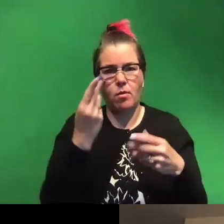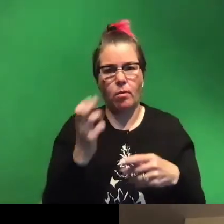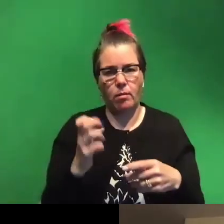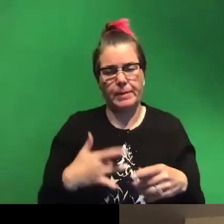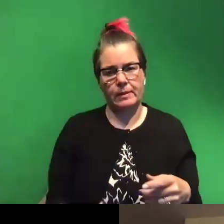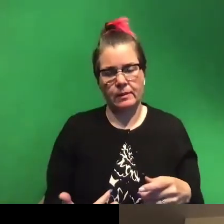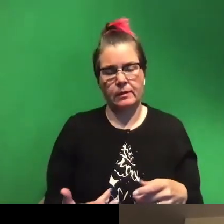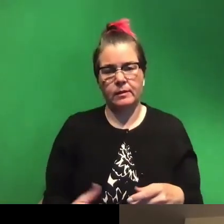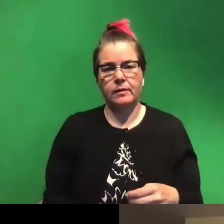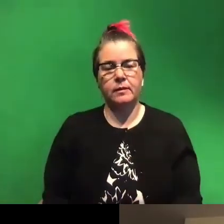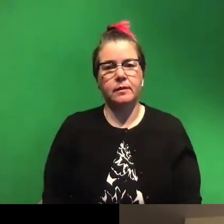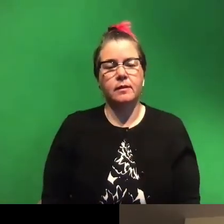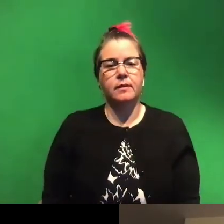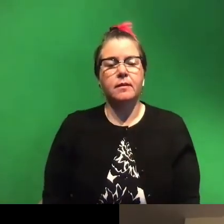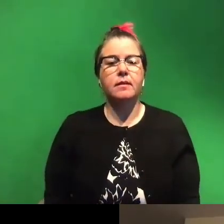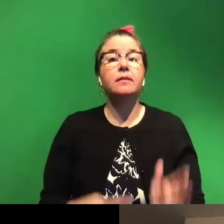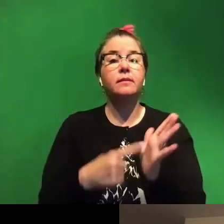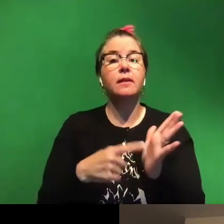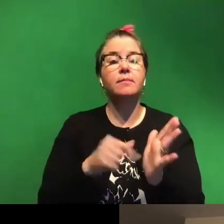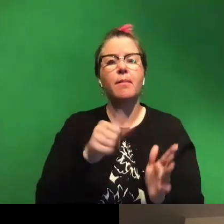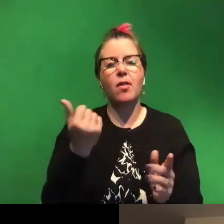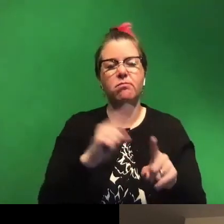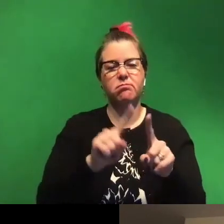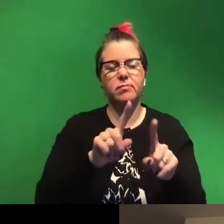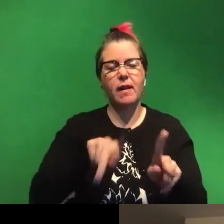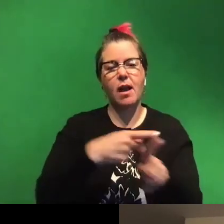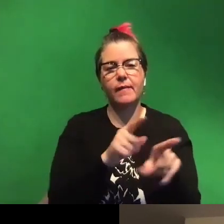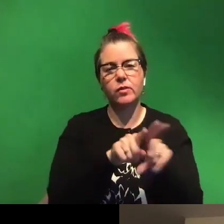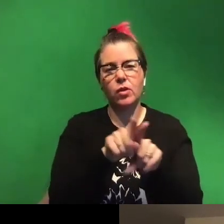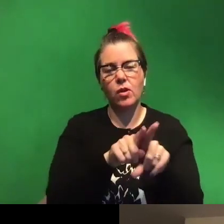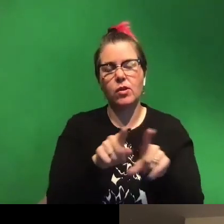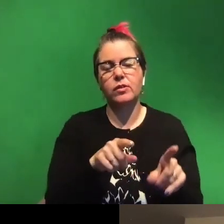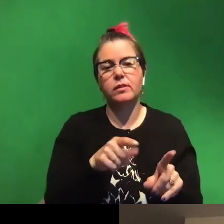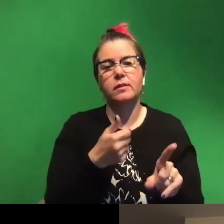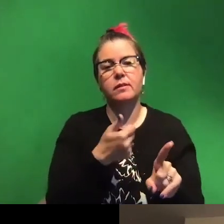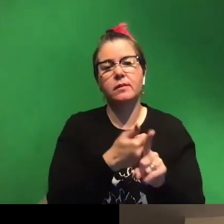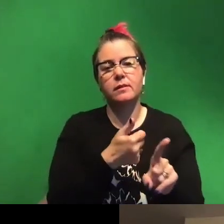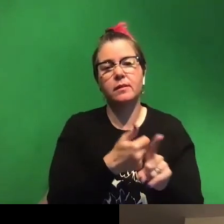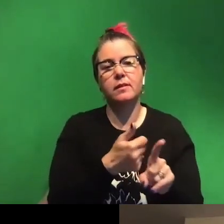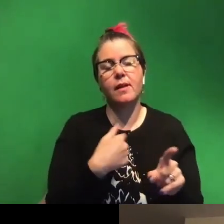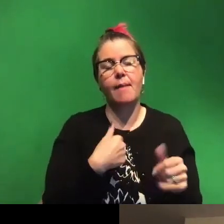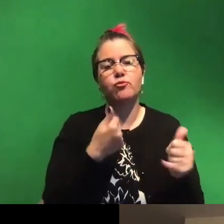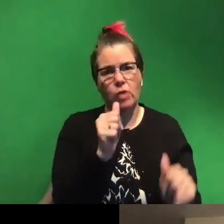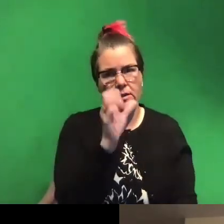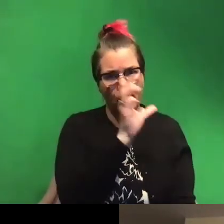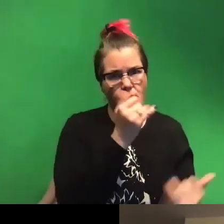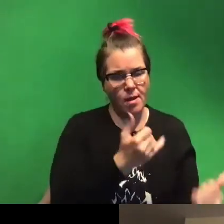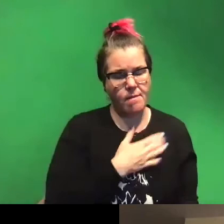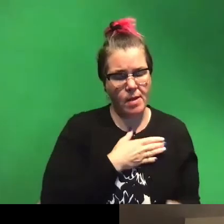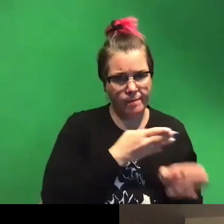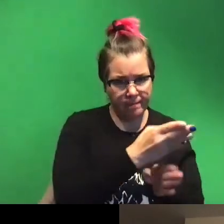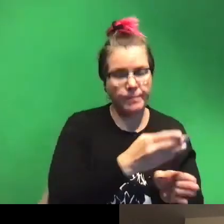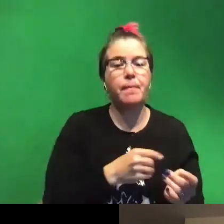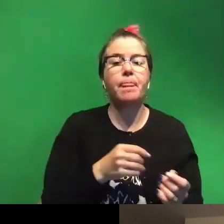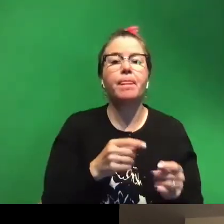sometimes are other kinds of stars, which are the ones that I'm trying to look for now. They're